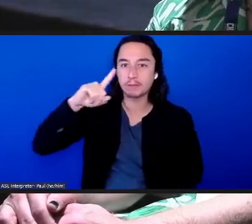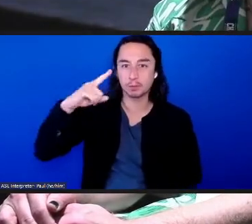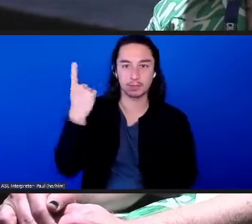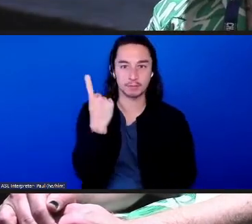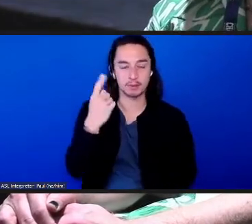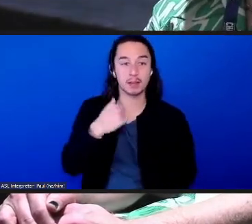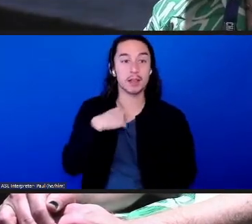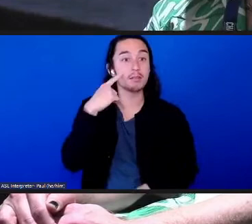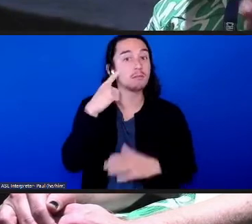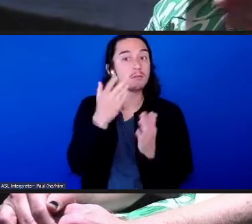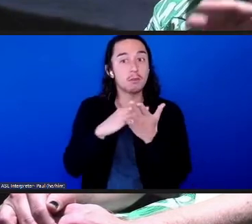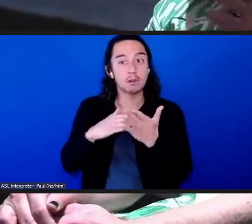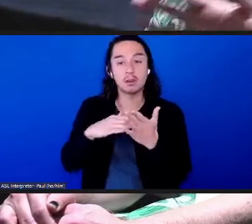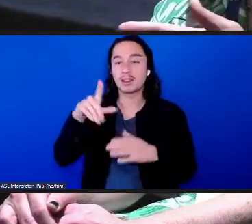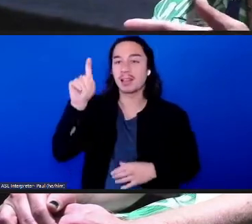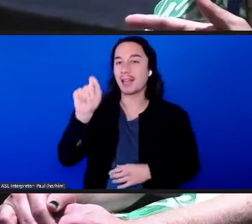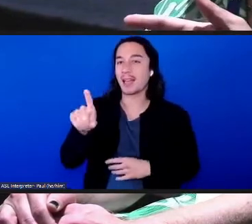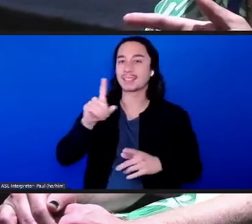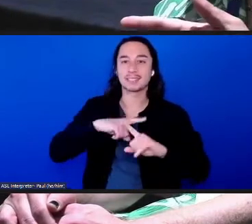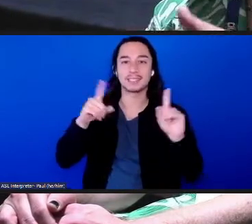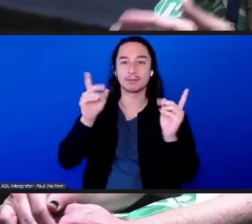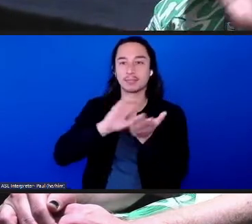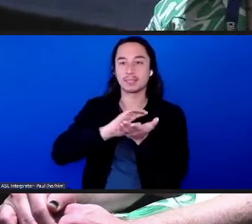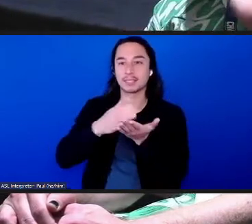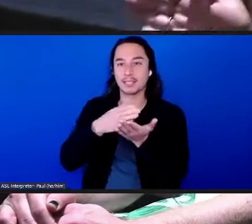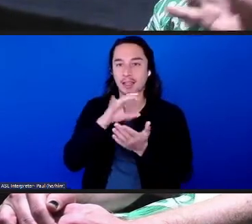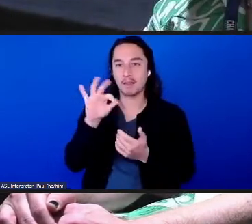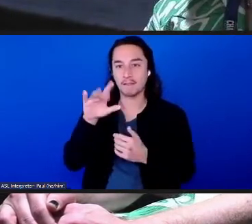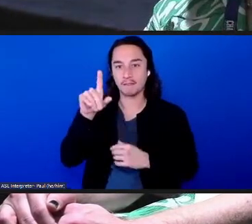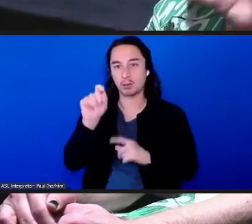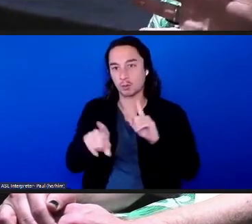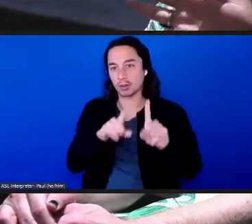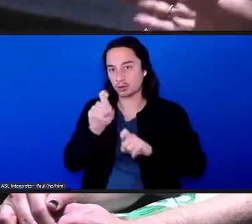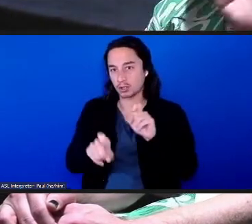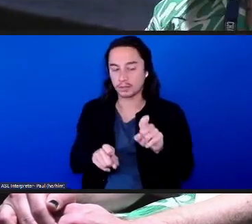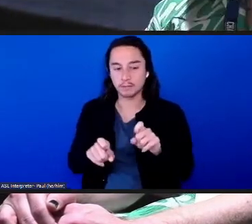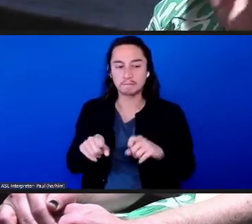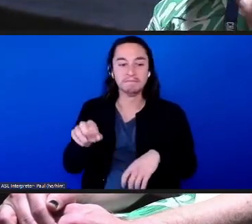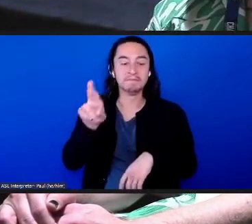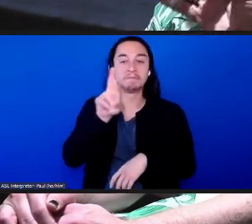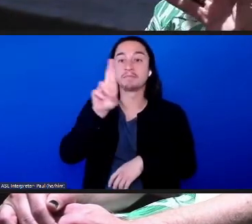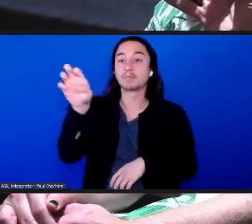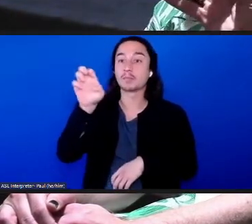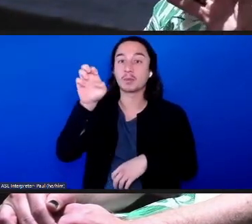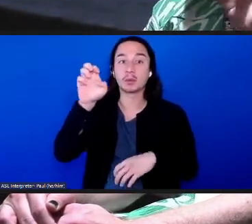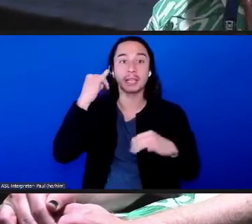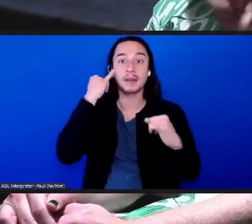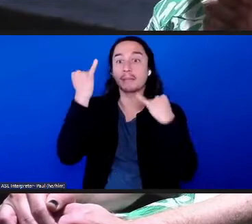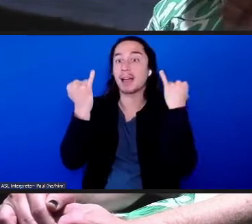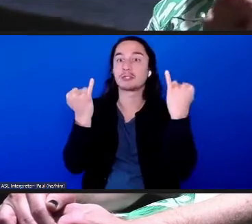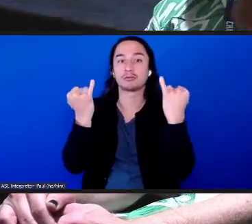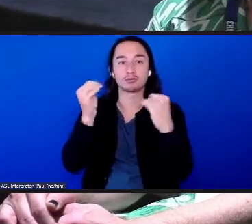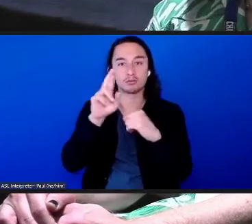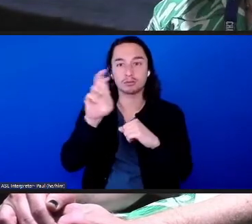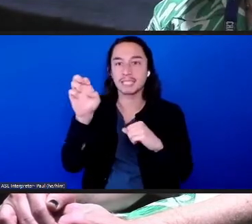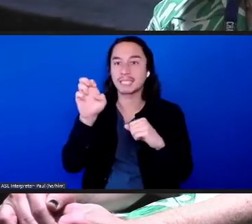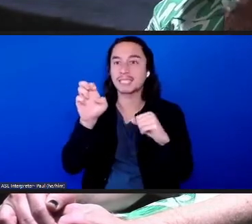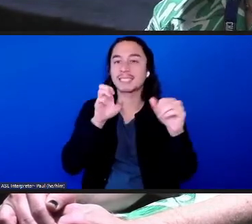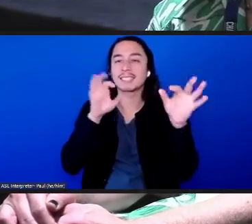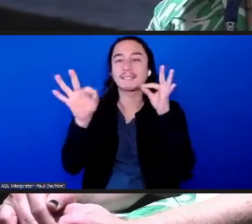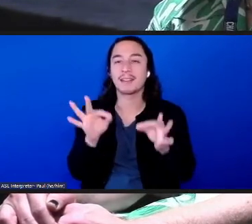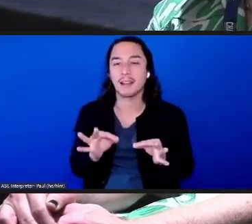is asking a different set of questions and reimagining and redefining what